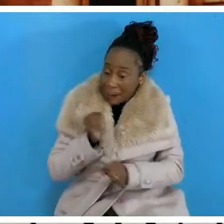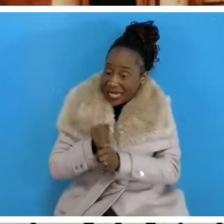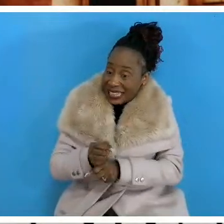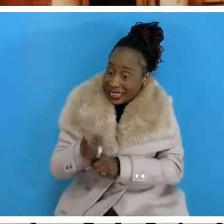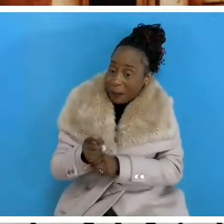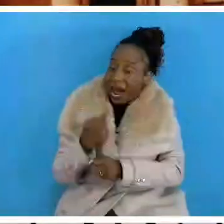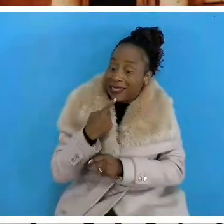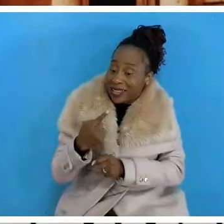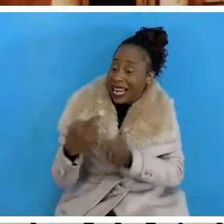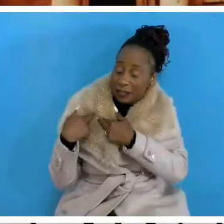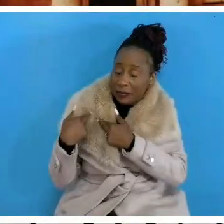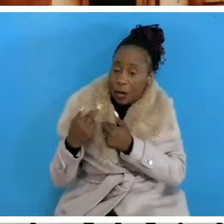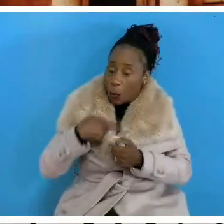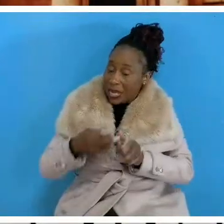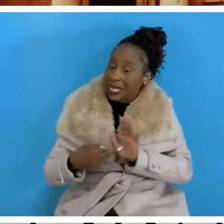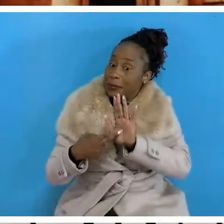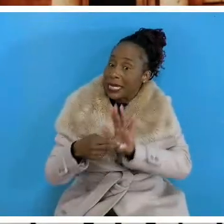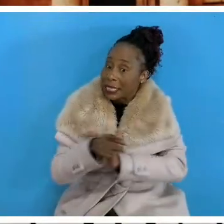We represent you